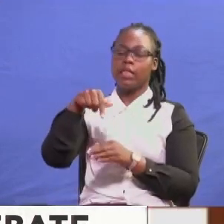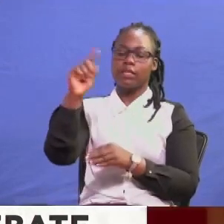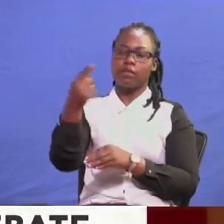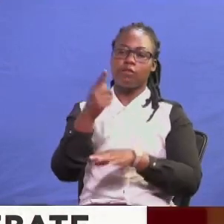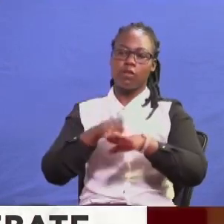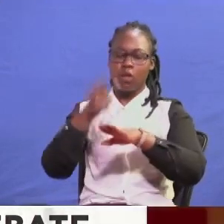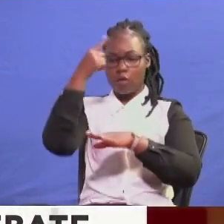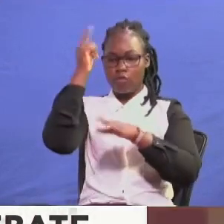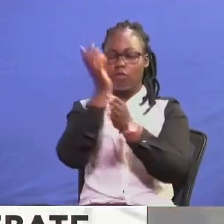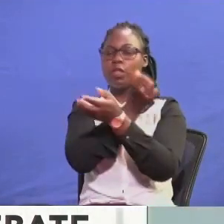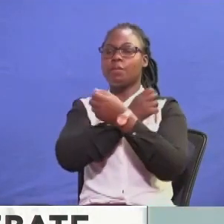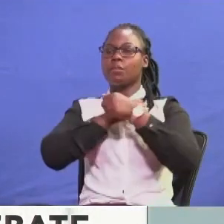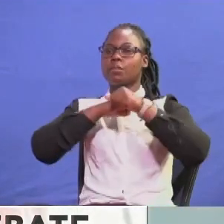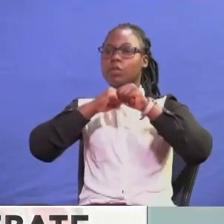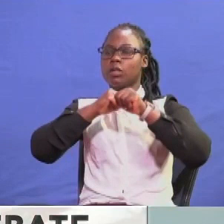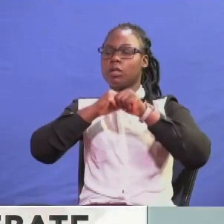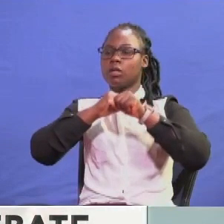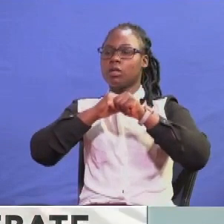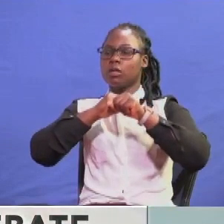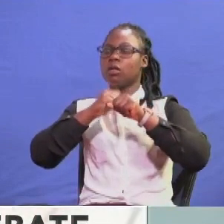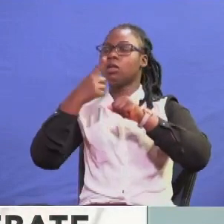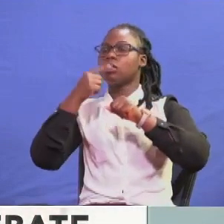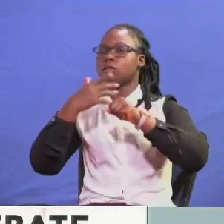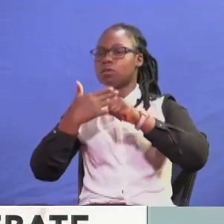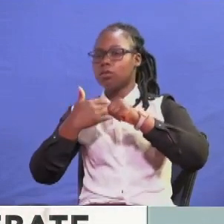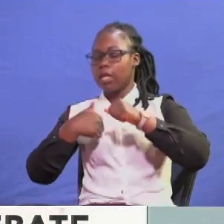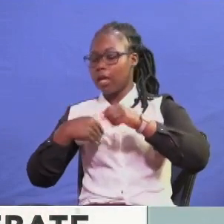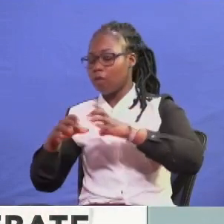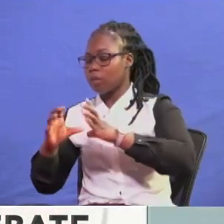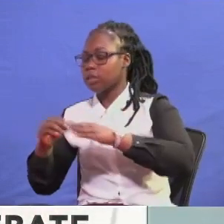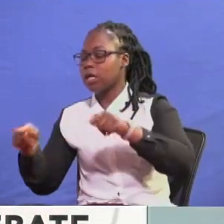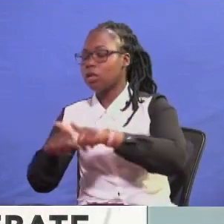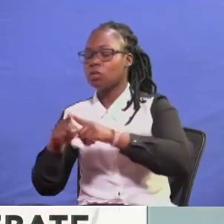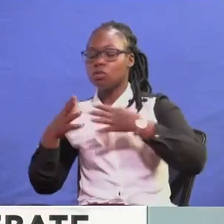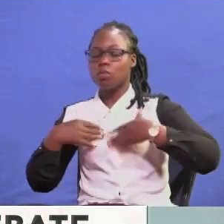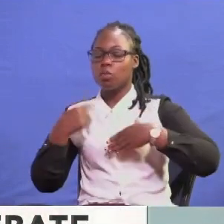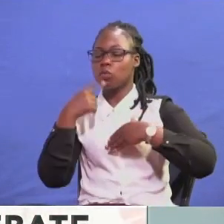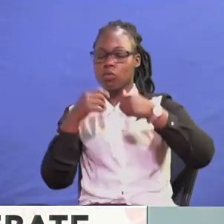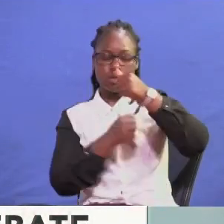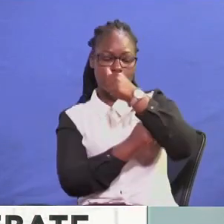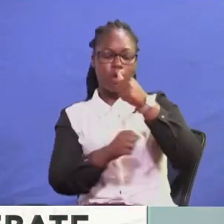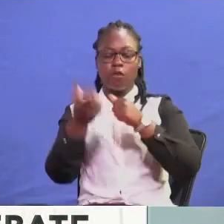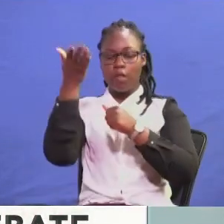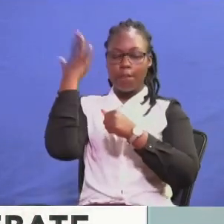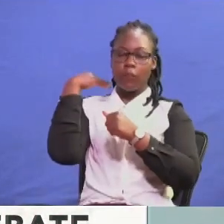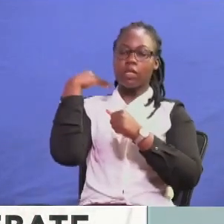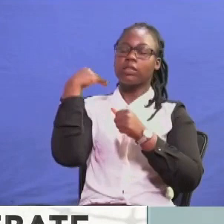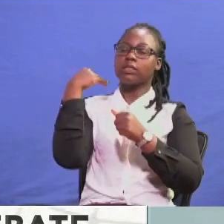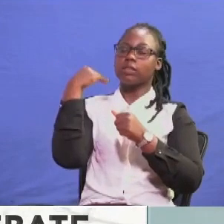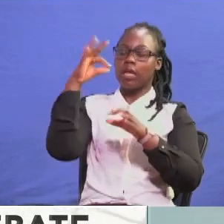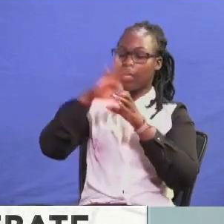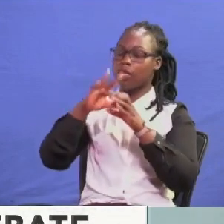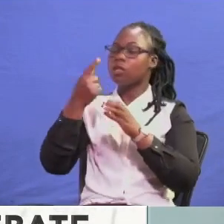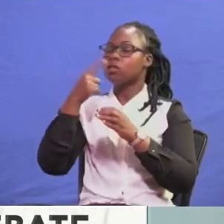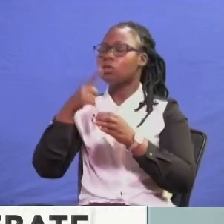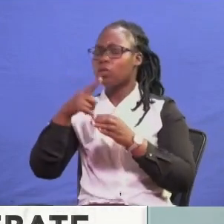the President William Ruto. And so he had allies and people who supported him during the last general elections. So he has to find a way to